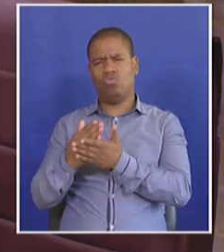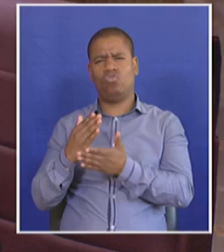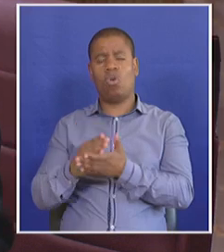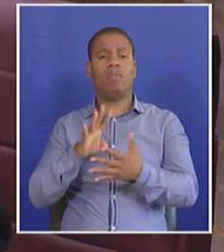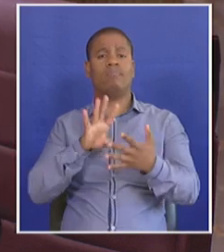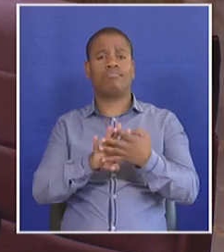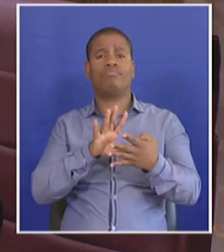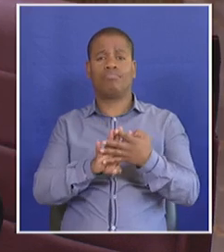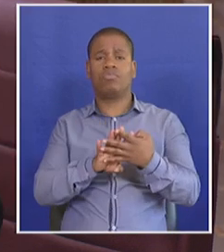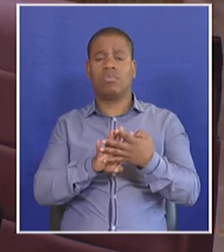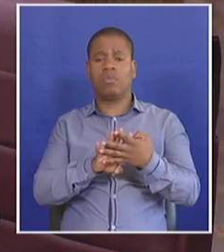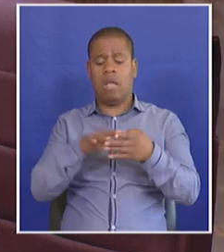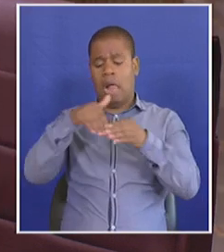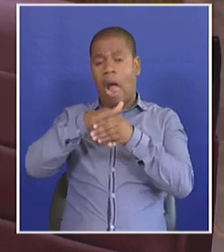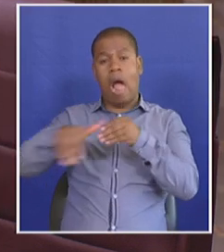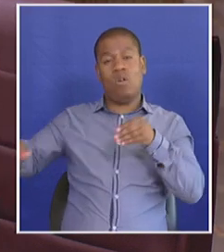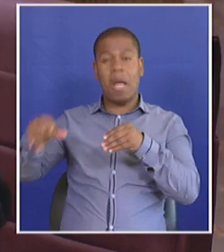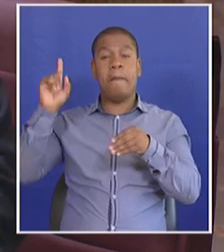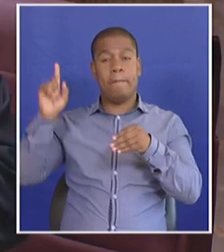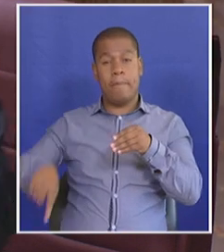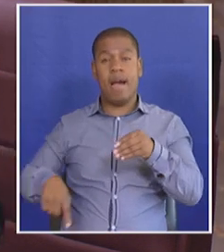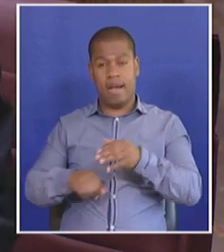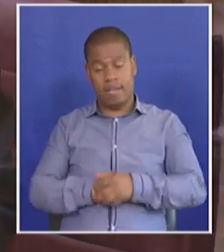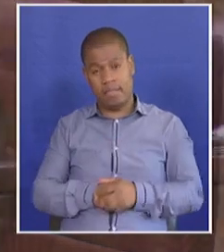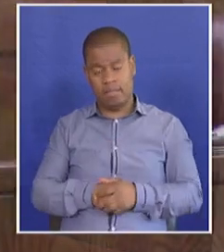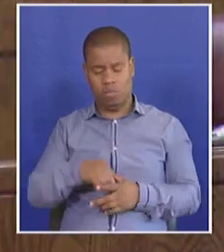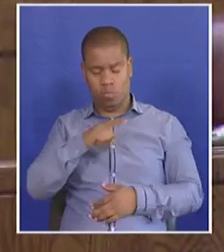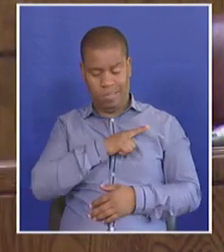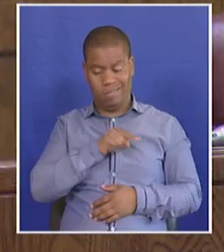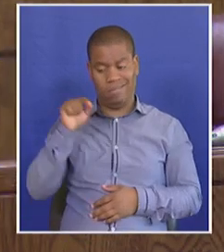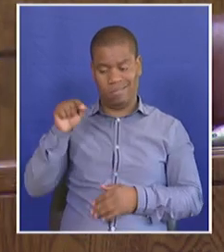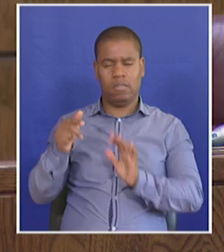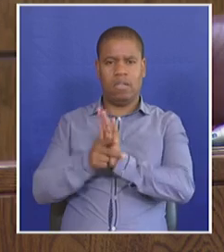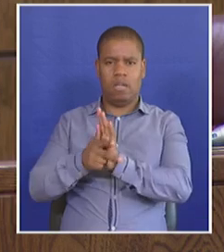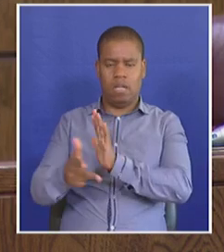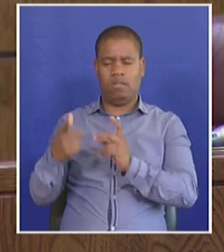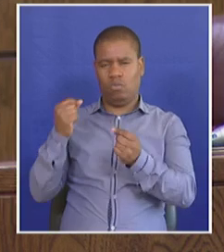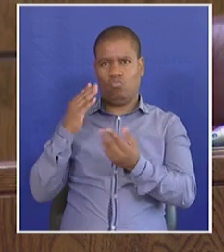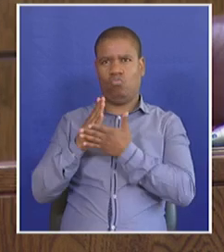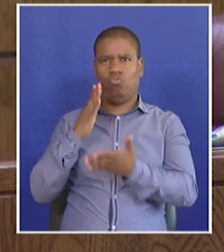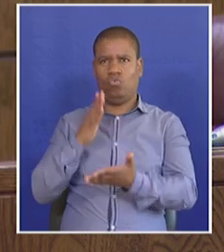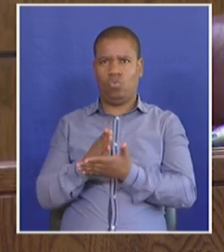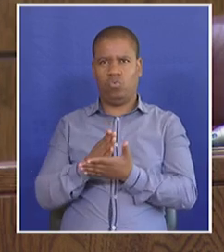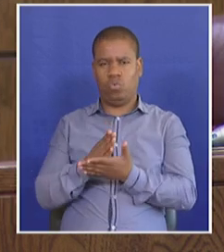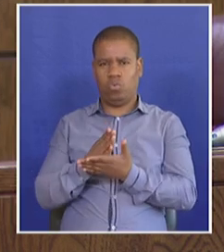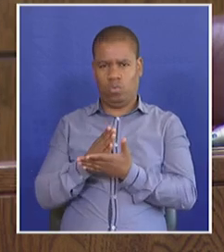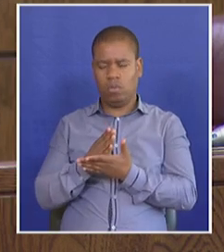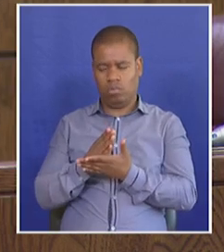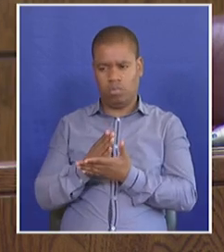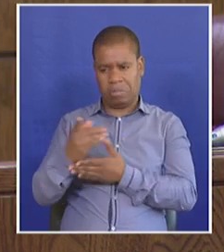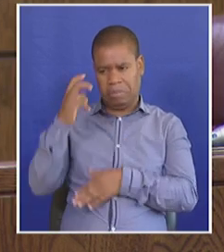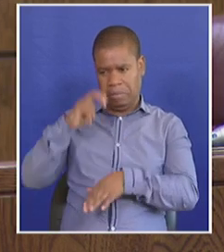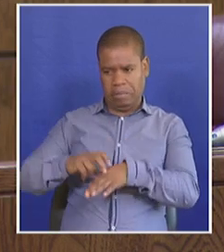far as possible, out of the criminal justice system. So the Act is emphasized on assessing the needs